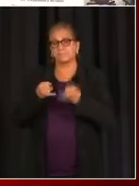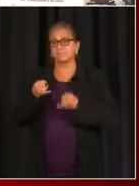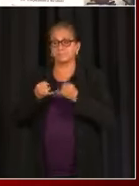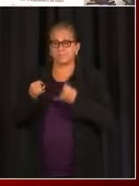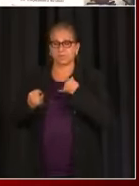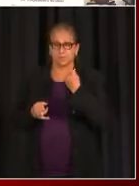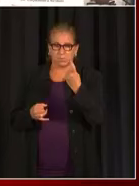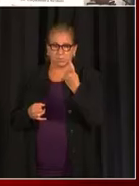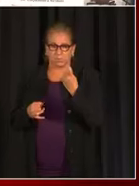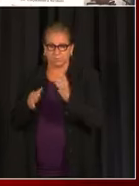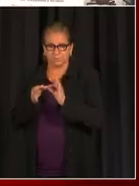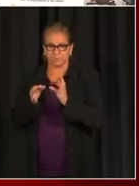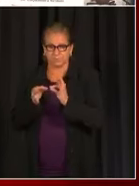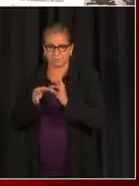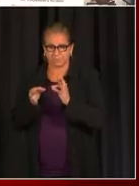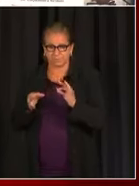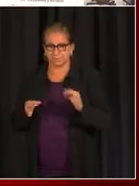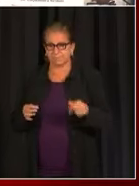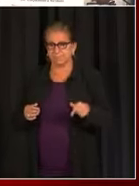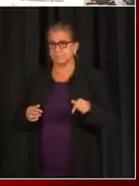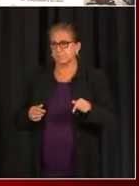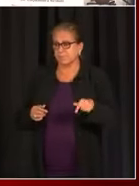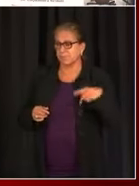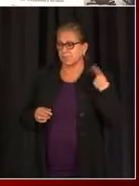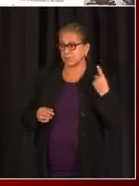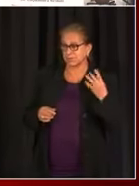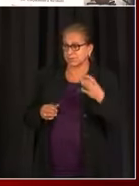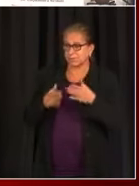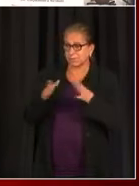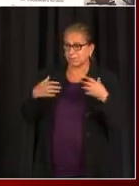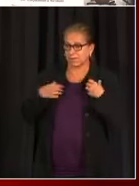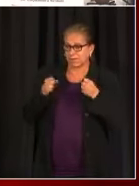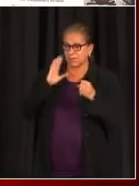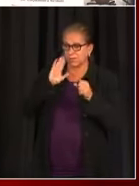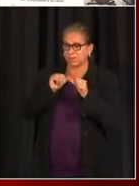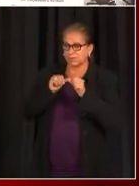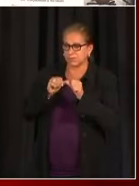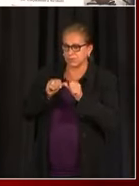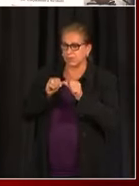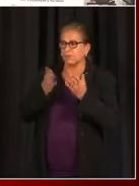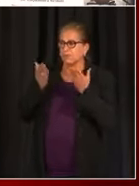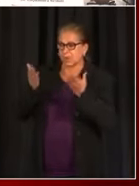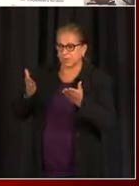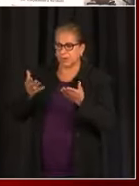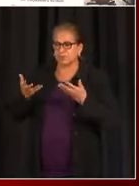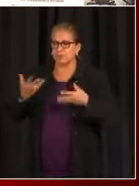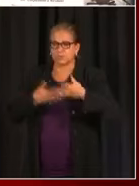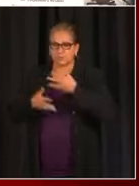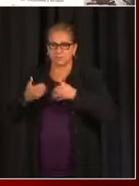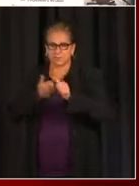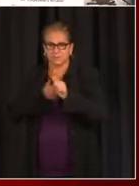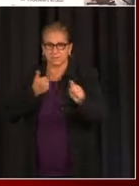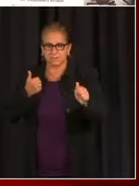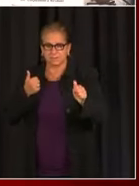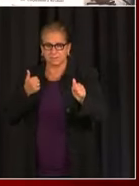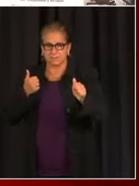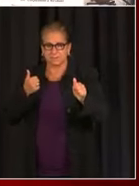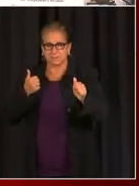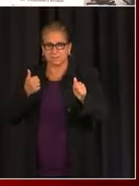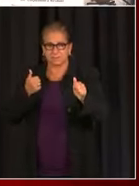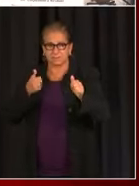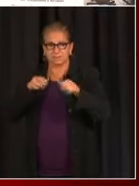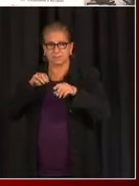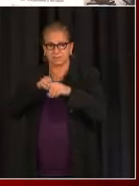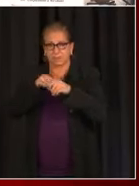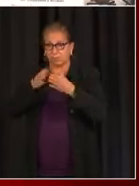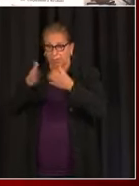emphasize, DC Health will continue to recommend that social distancing at least 3 to 6 feet occurs in schools.